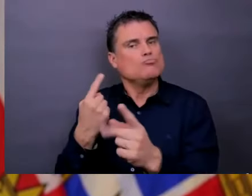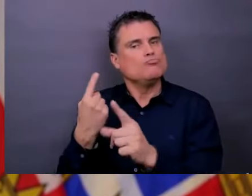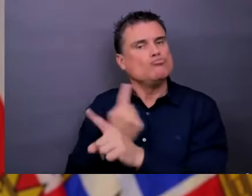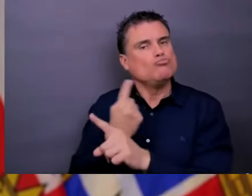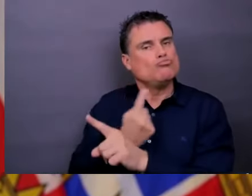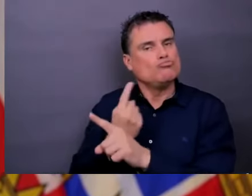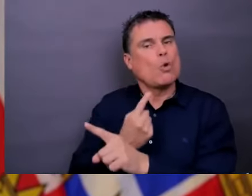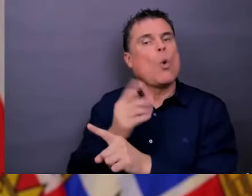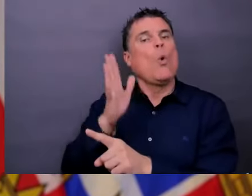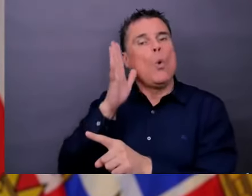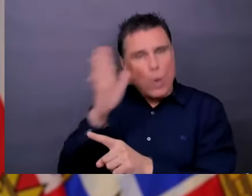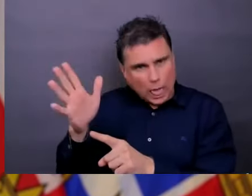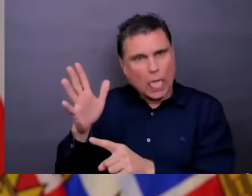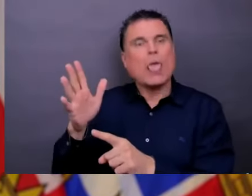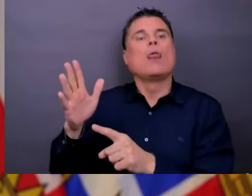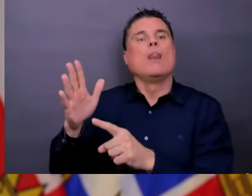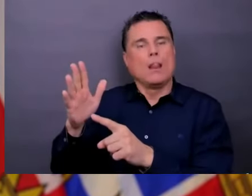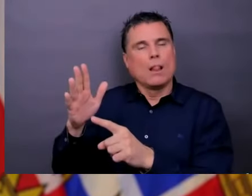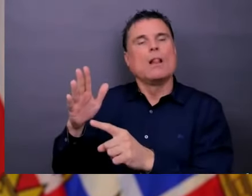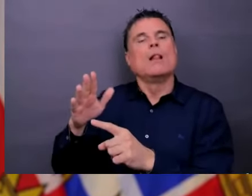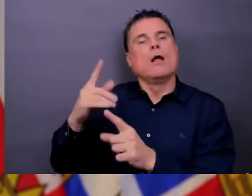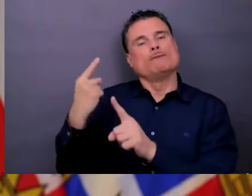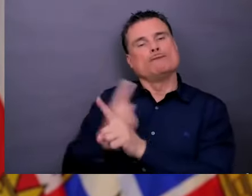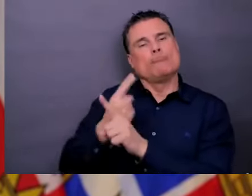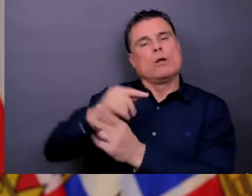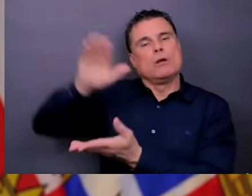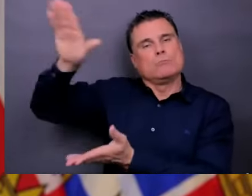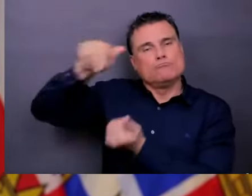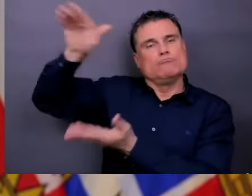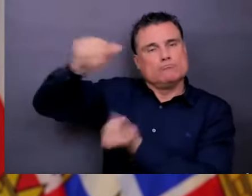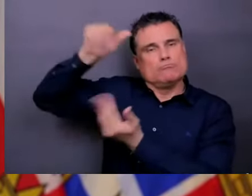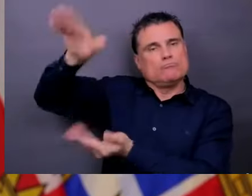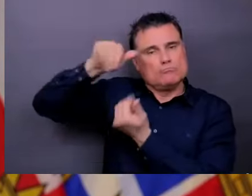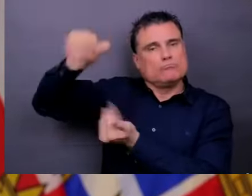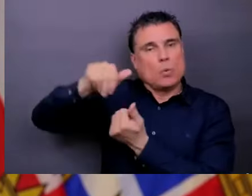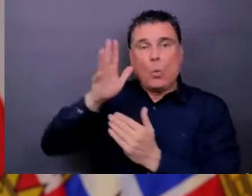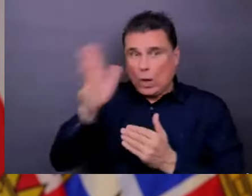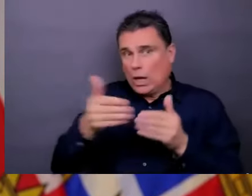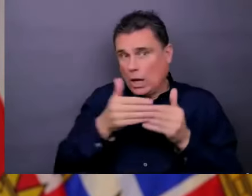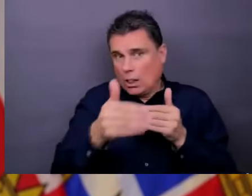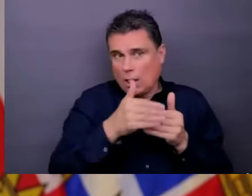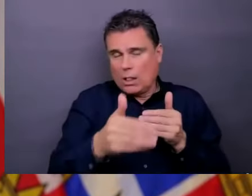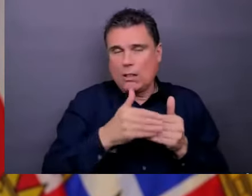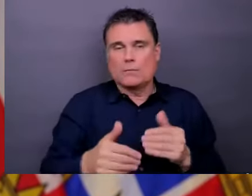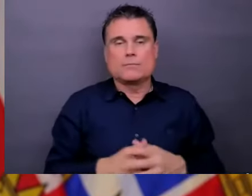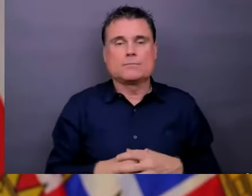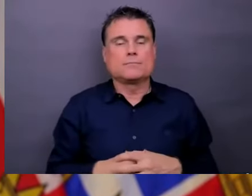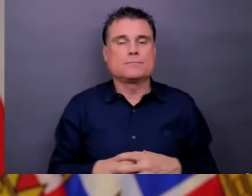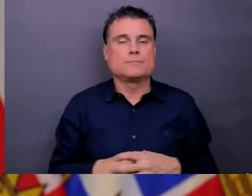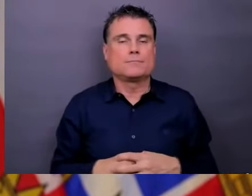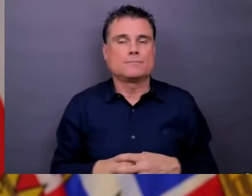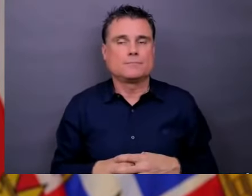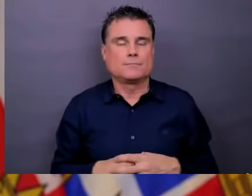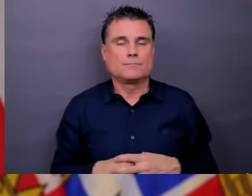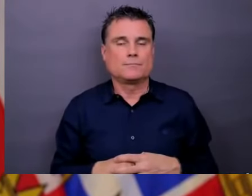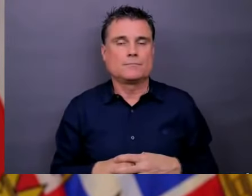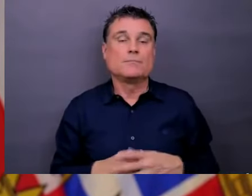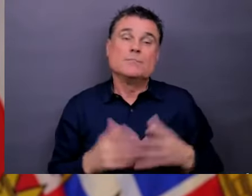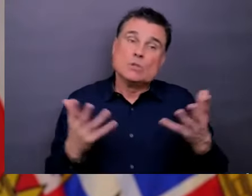thought to be received. So from quarter three to quarter two, we are